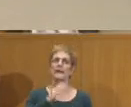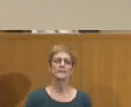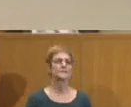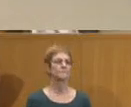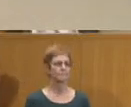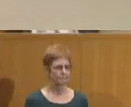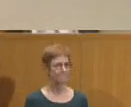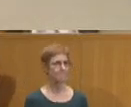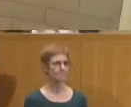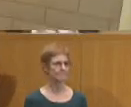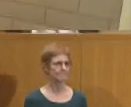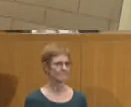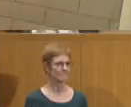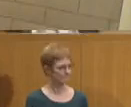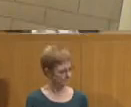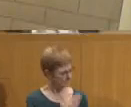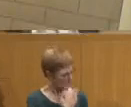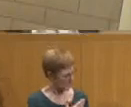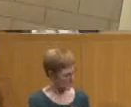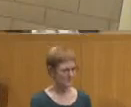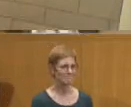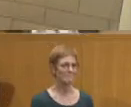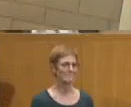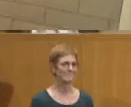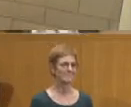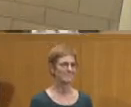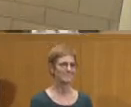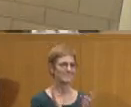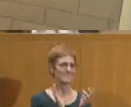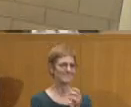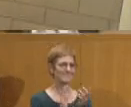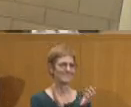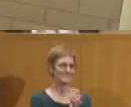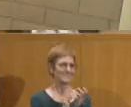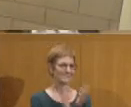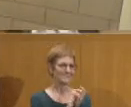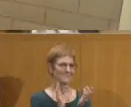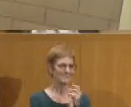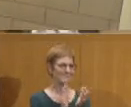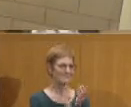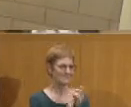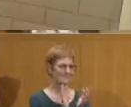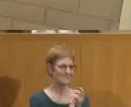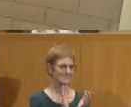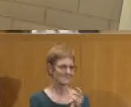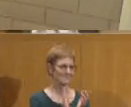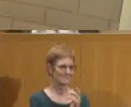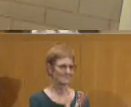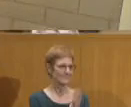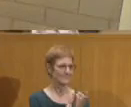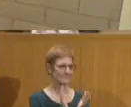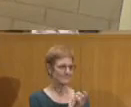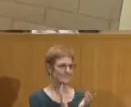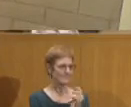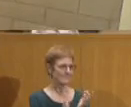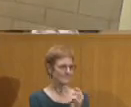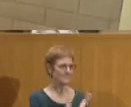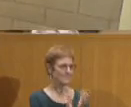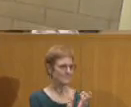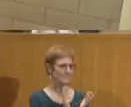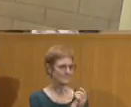powers and authorities. And to the constitutional power and authorities. Which are or may be established. Which are or may be established.